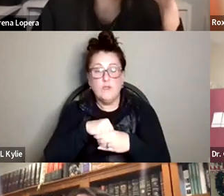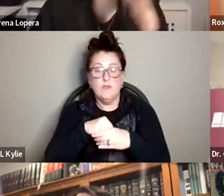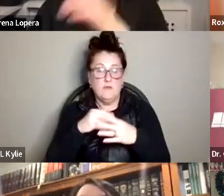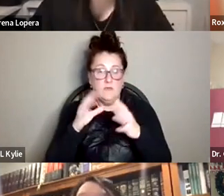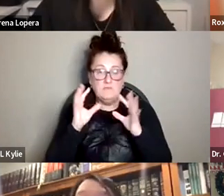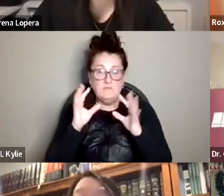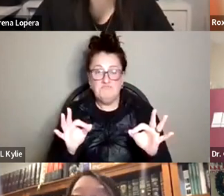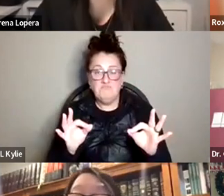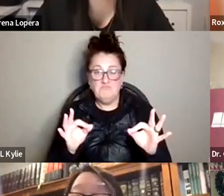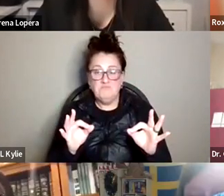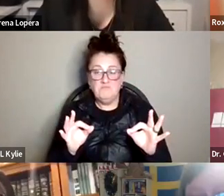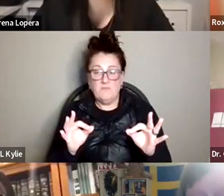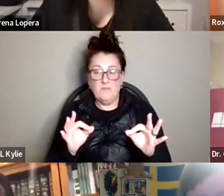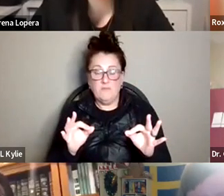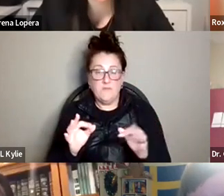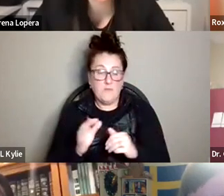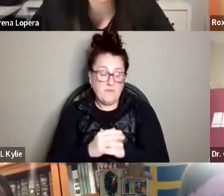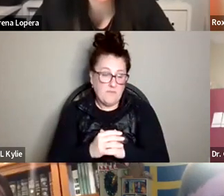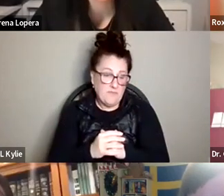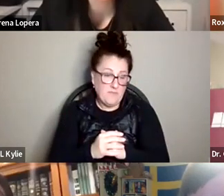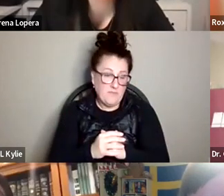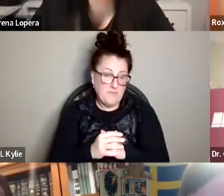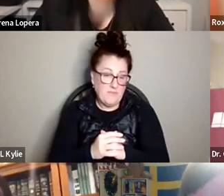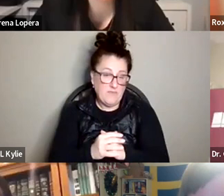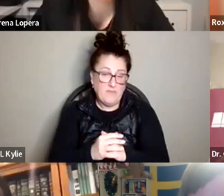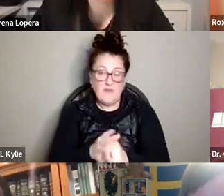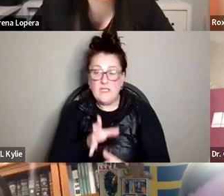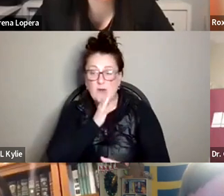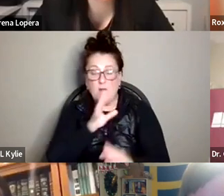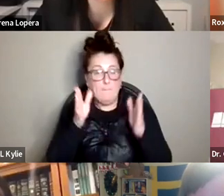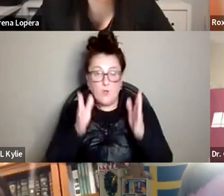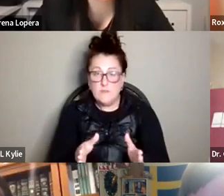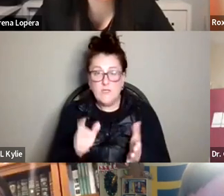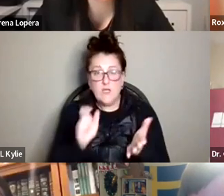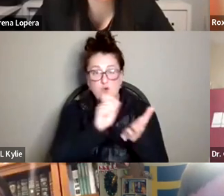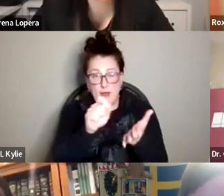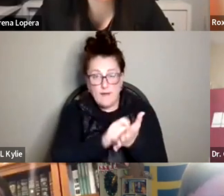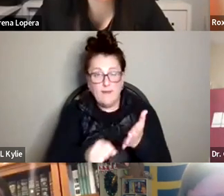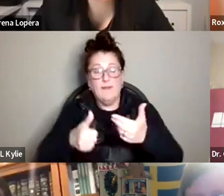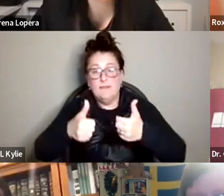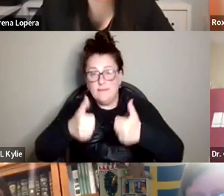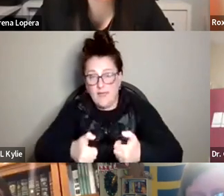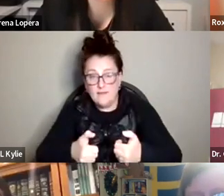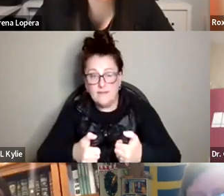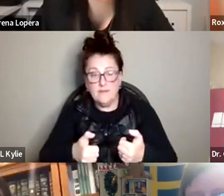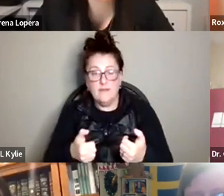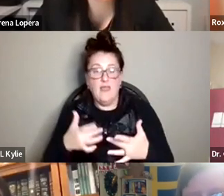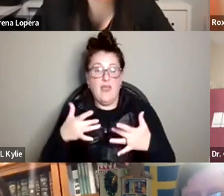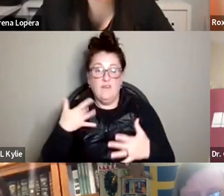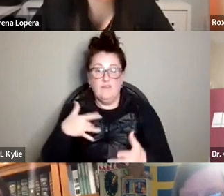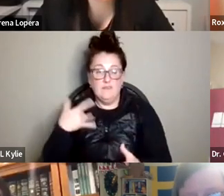I've corresponded with her personally each year through writing, text, and I just feel